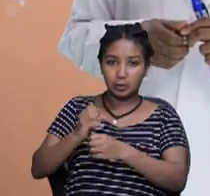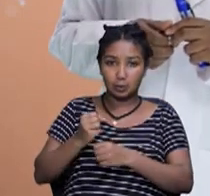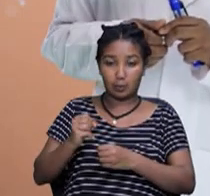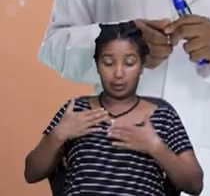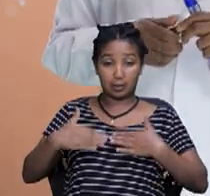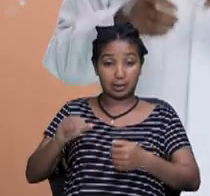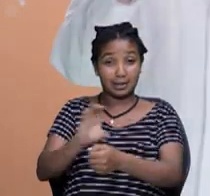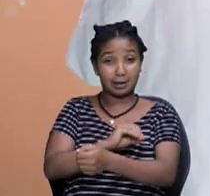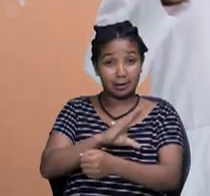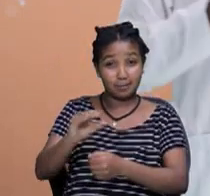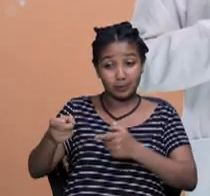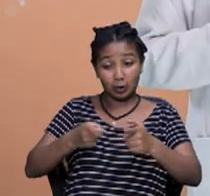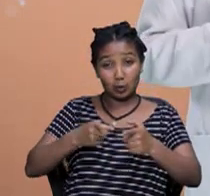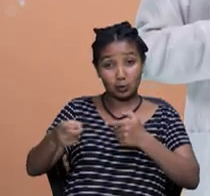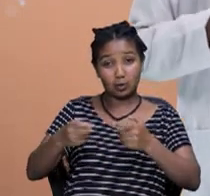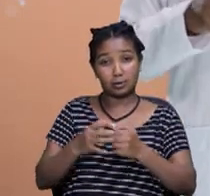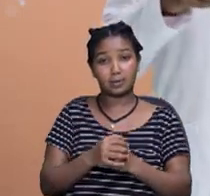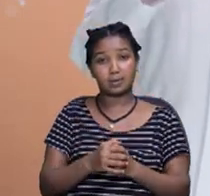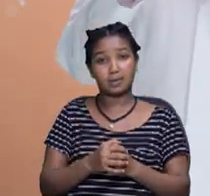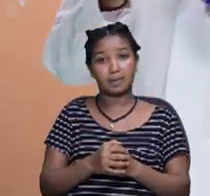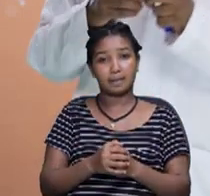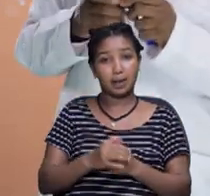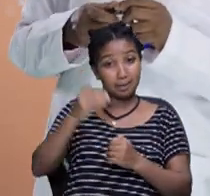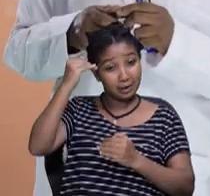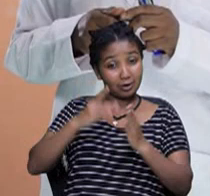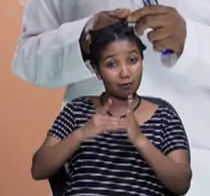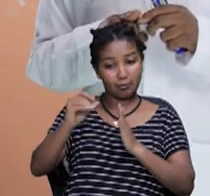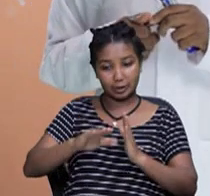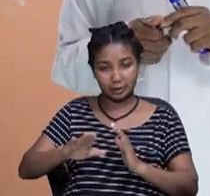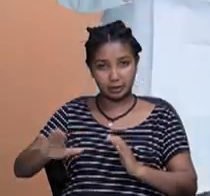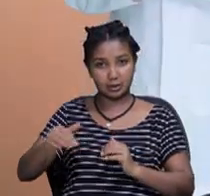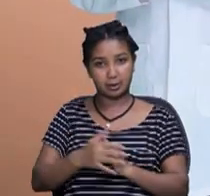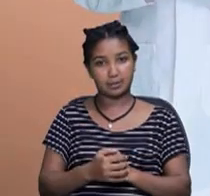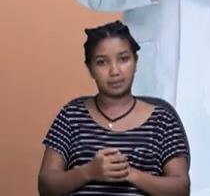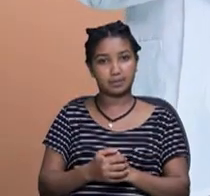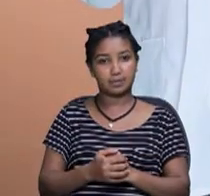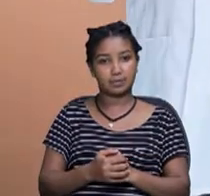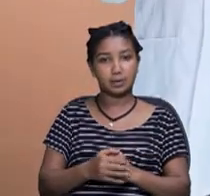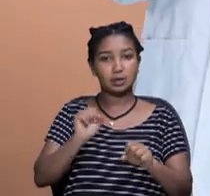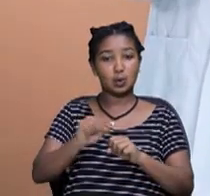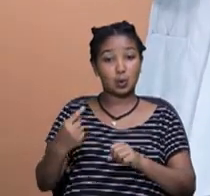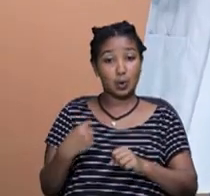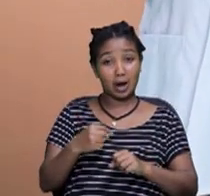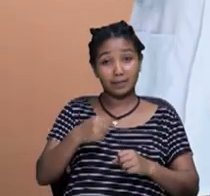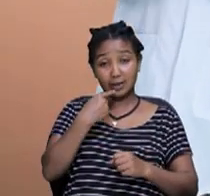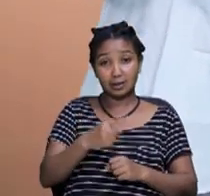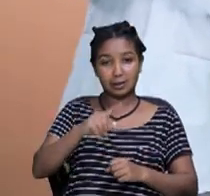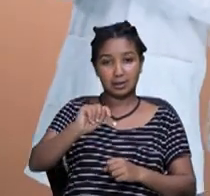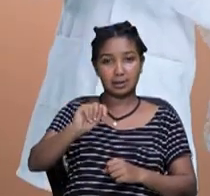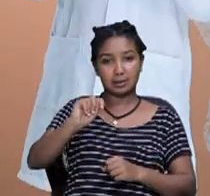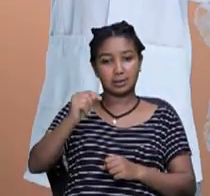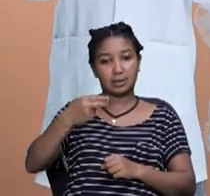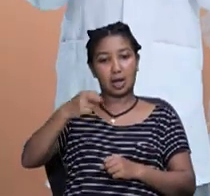cell, and controlling brain development in children. So we have said